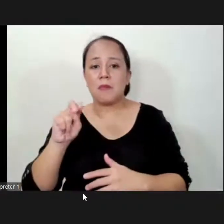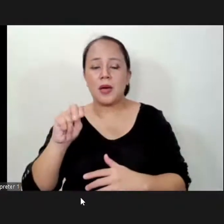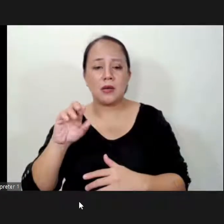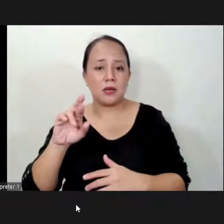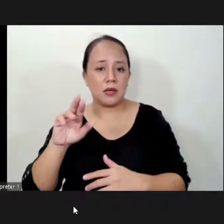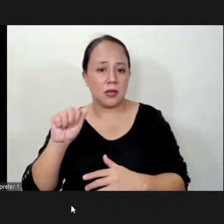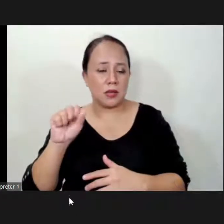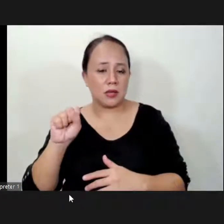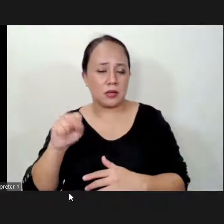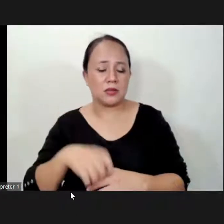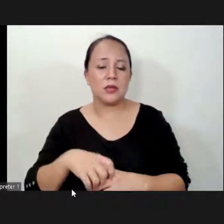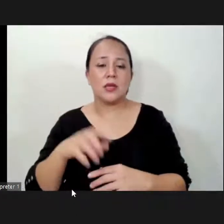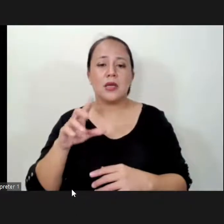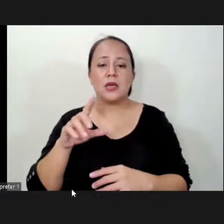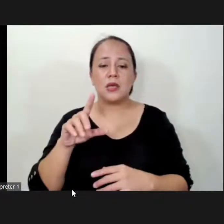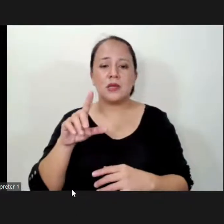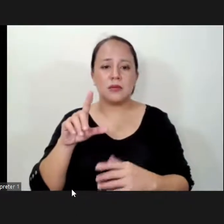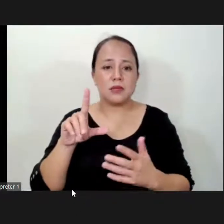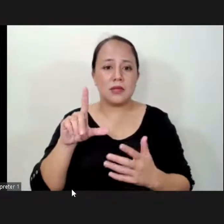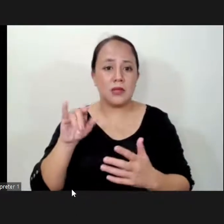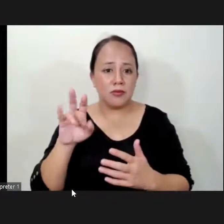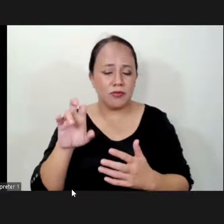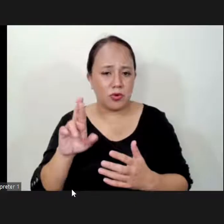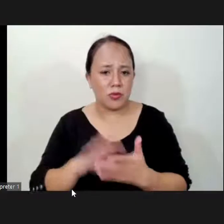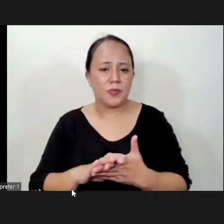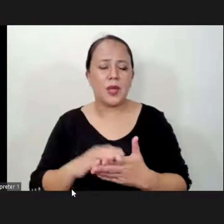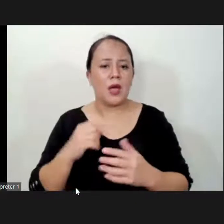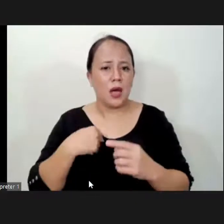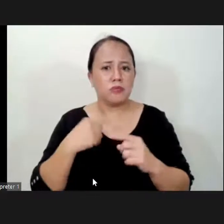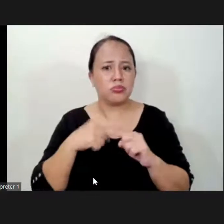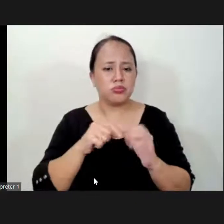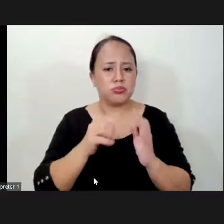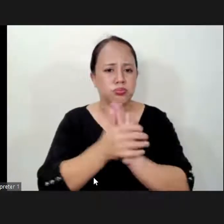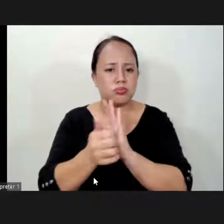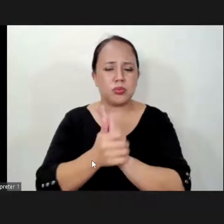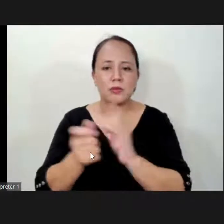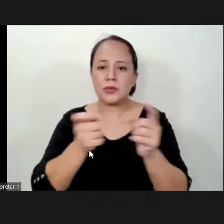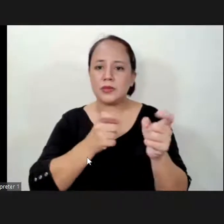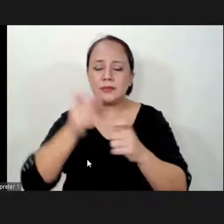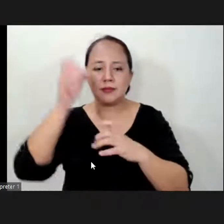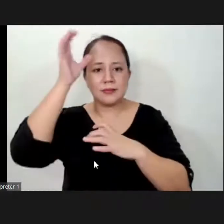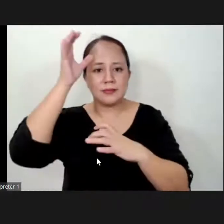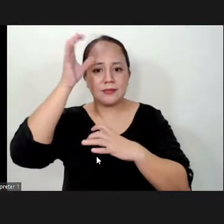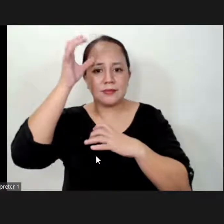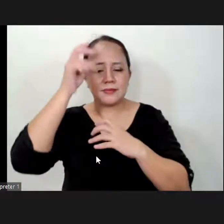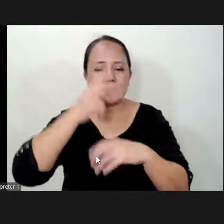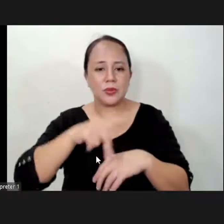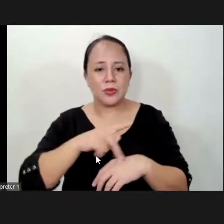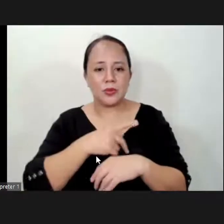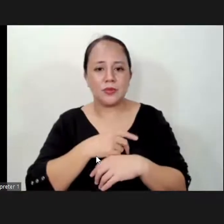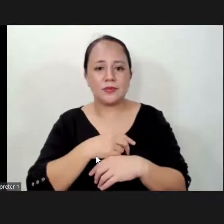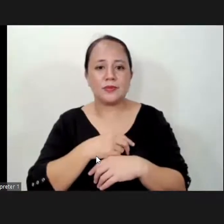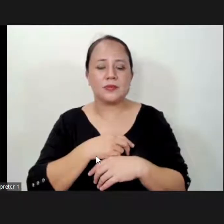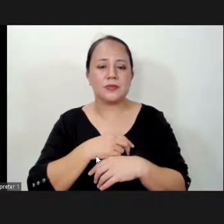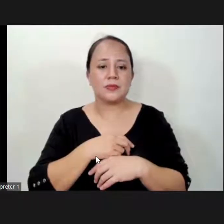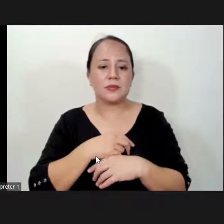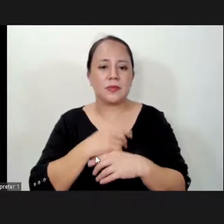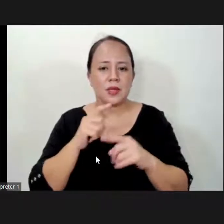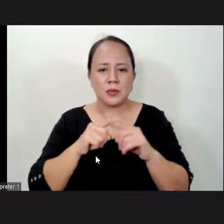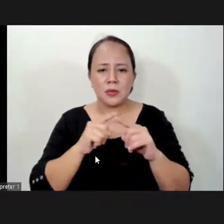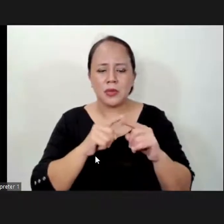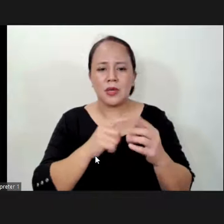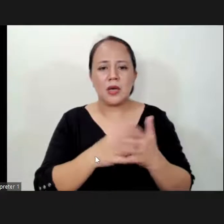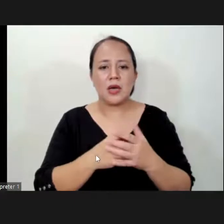We have very good colorectal surgeons managing cancer patients of colorectal origin. We have a